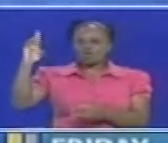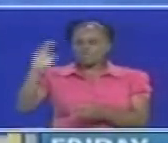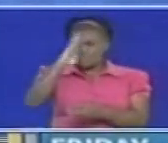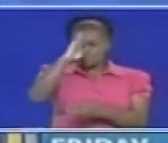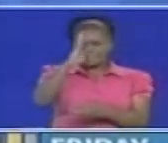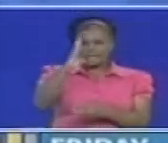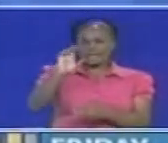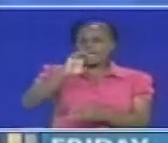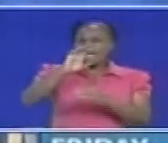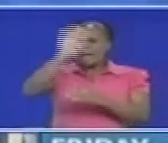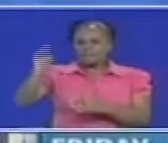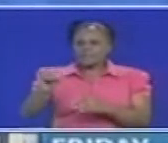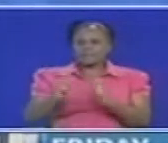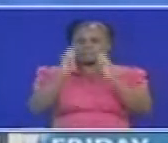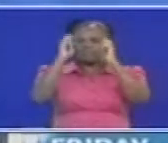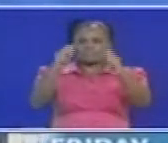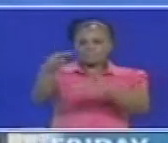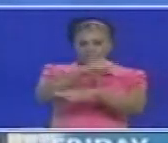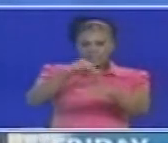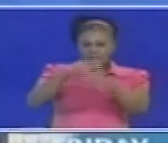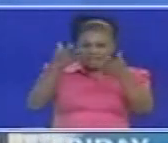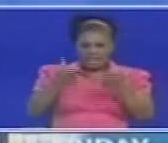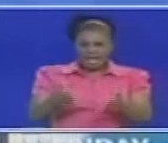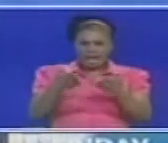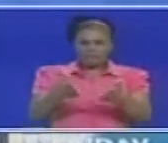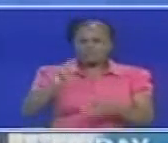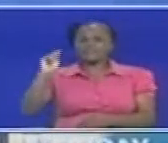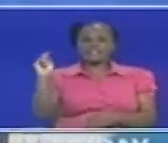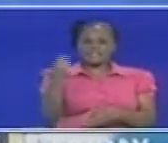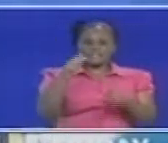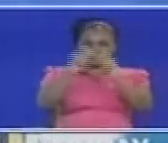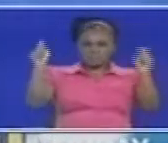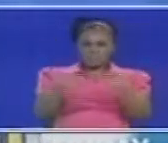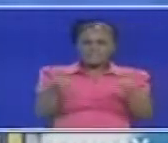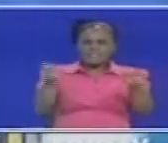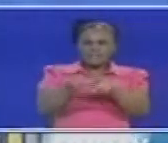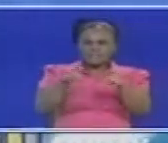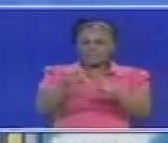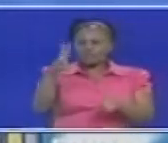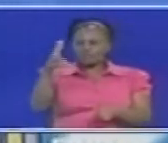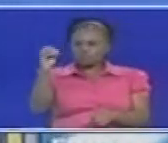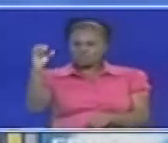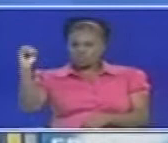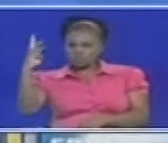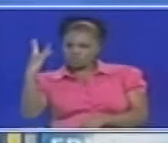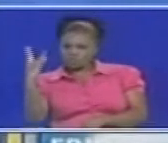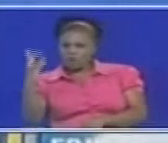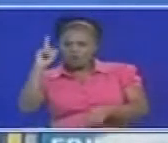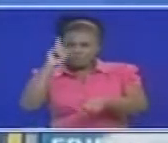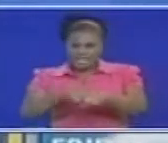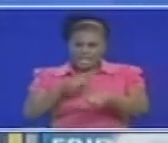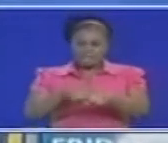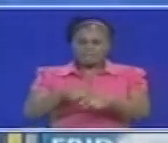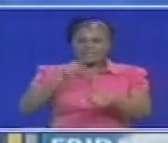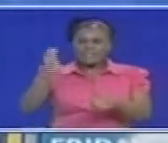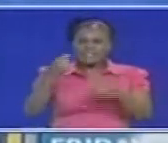of Nations qualifier. Otieno says the current Kenyan score equals that of 2004 when Kenya last reached the Africa Cup